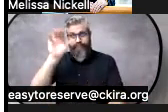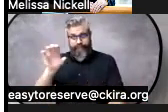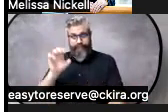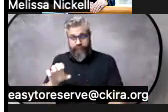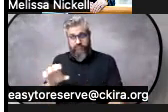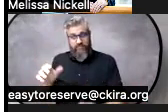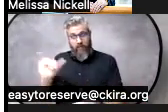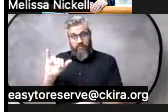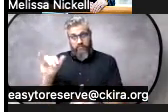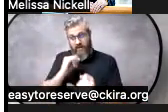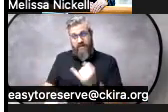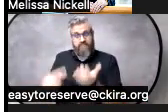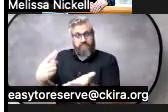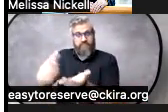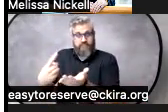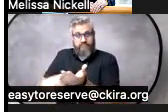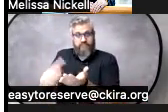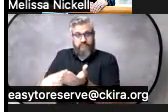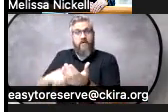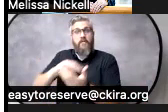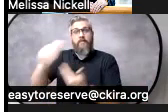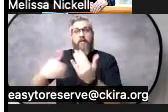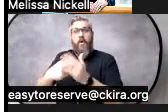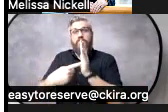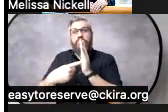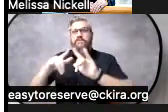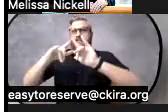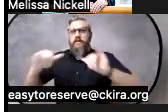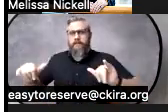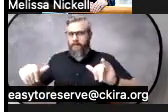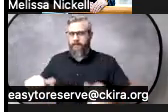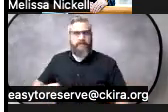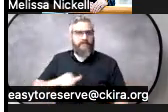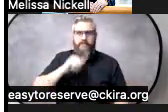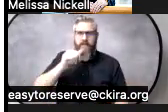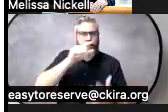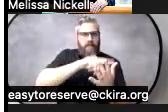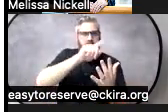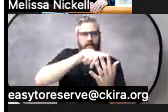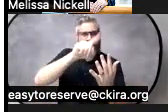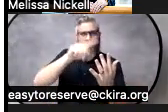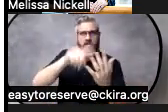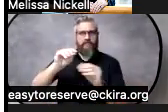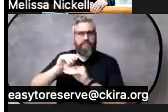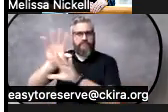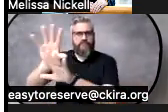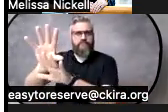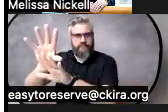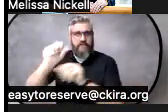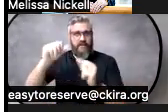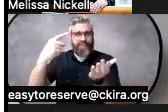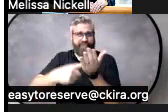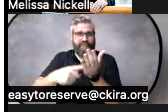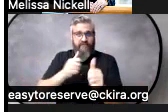discussion, all of these components will be shown at once. So it's a nonlinear format, and they can be discussed in a sequence manner or